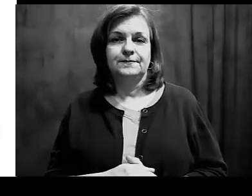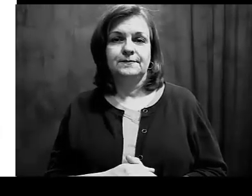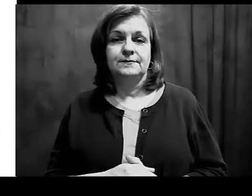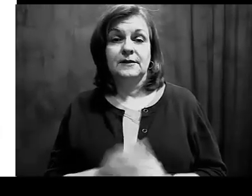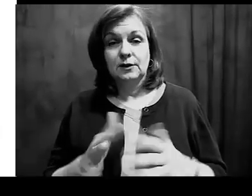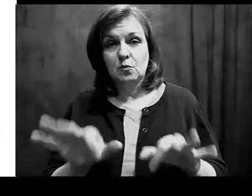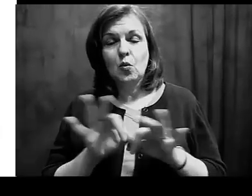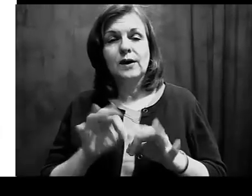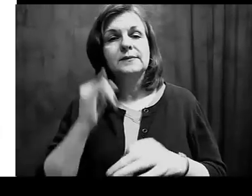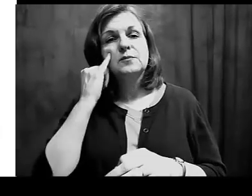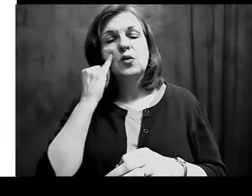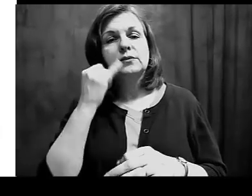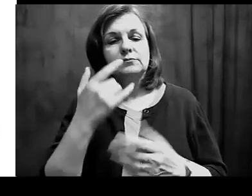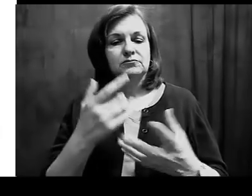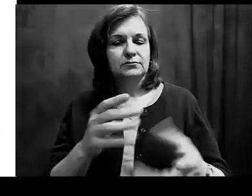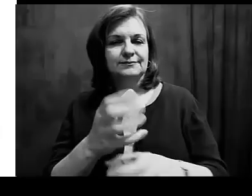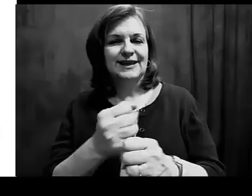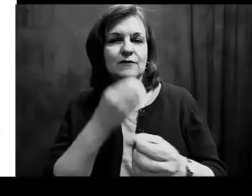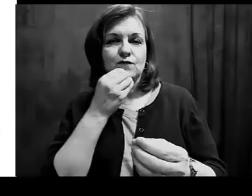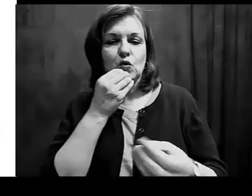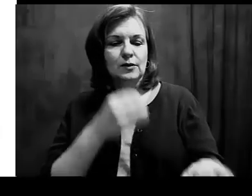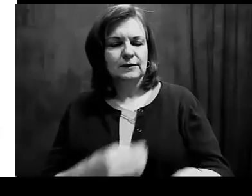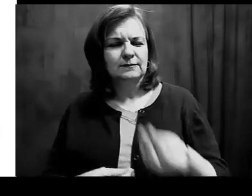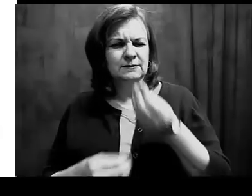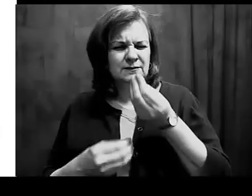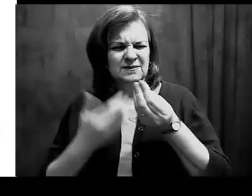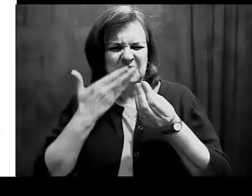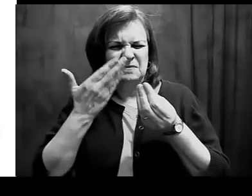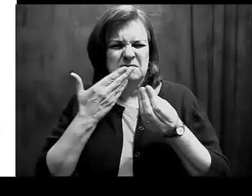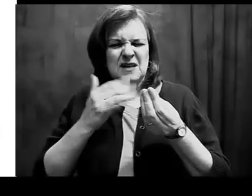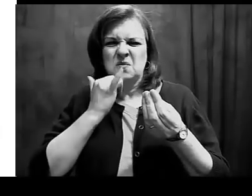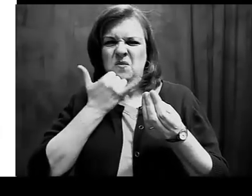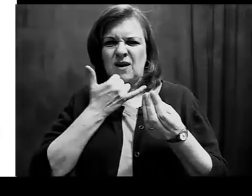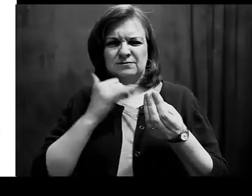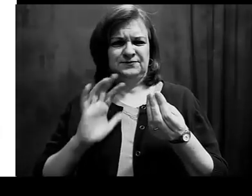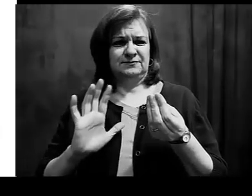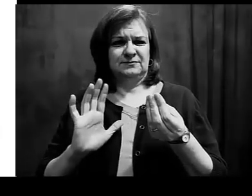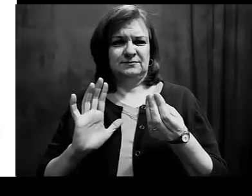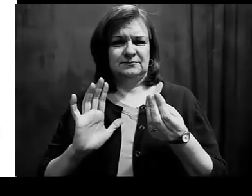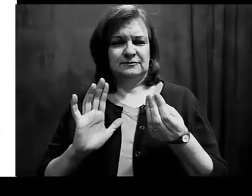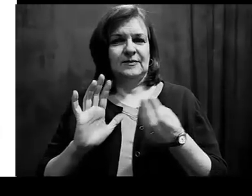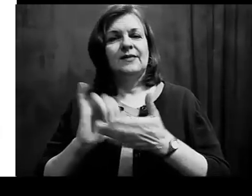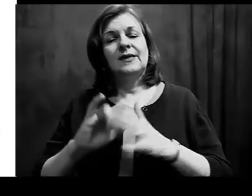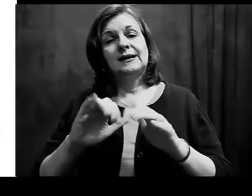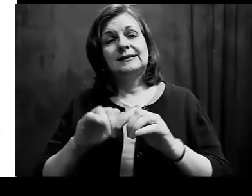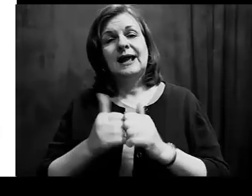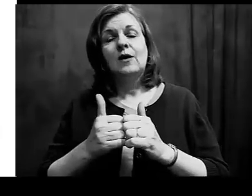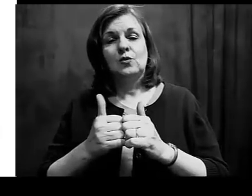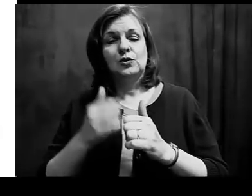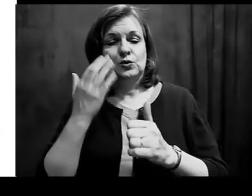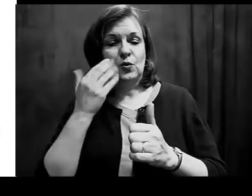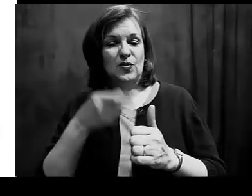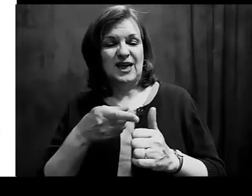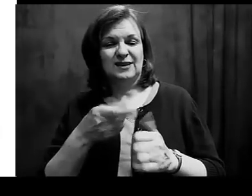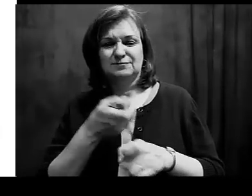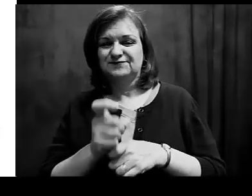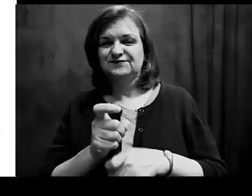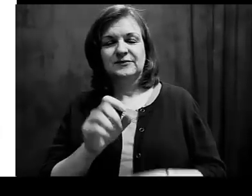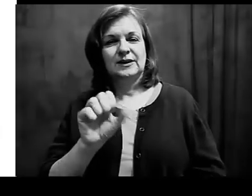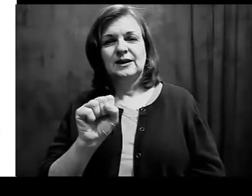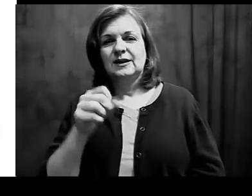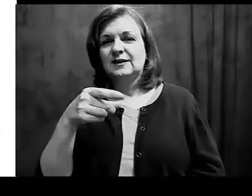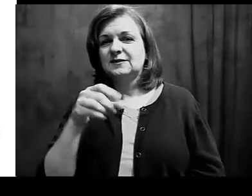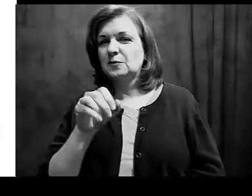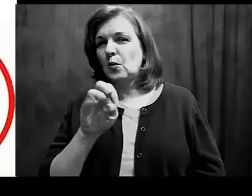important because if you bring something up to eat and it smells wrong to you, this is how we actually distinguish things that